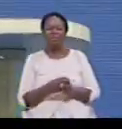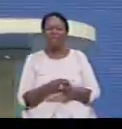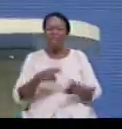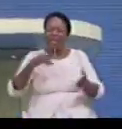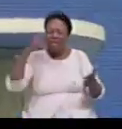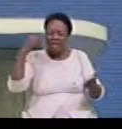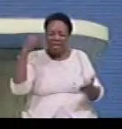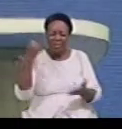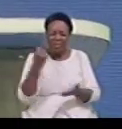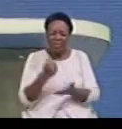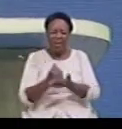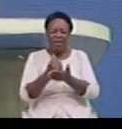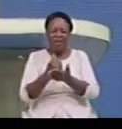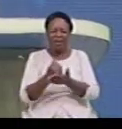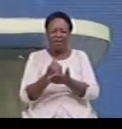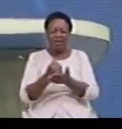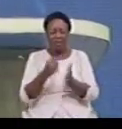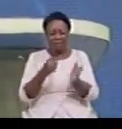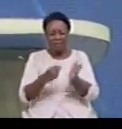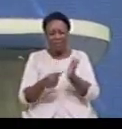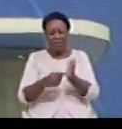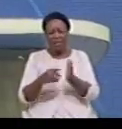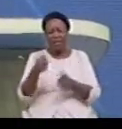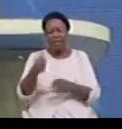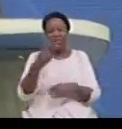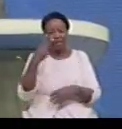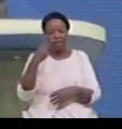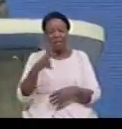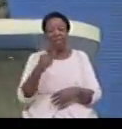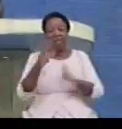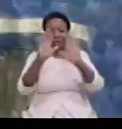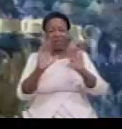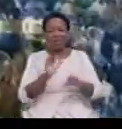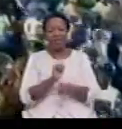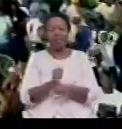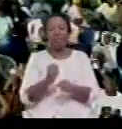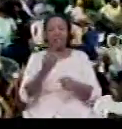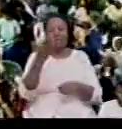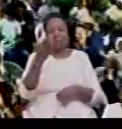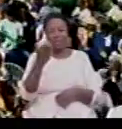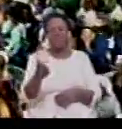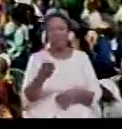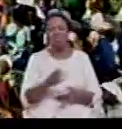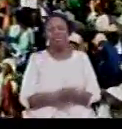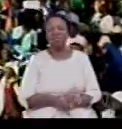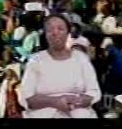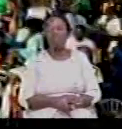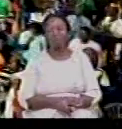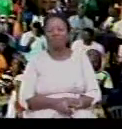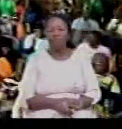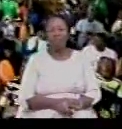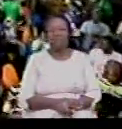Amen. Check up yourself. You see the miracle right there.